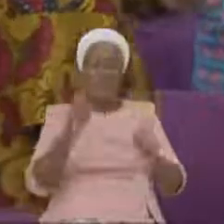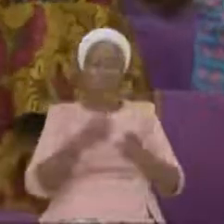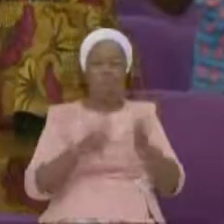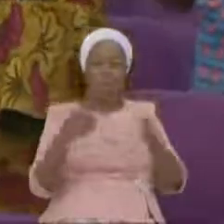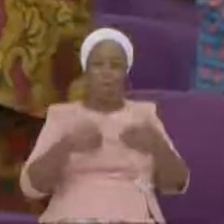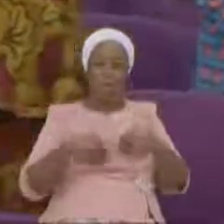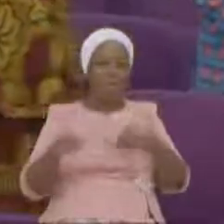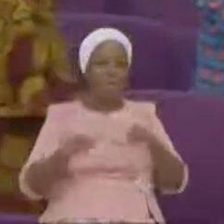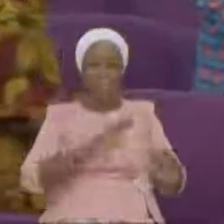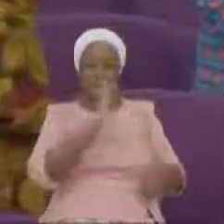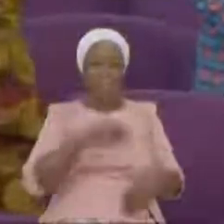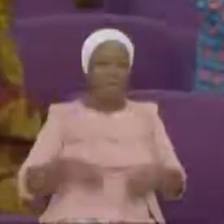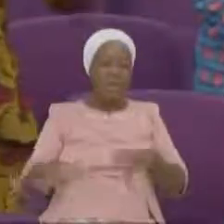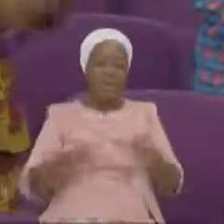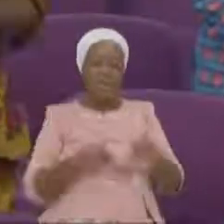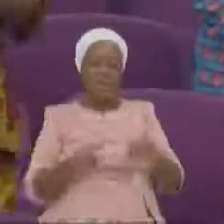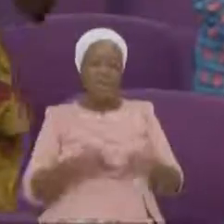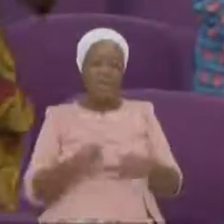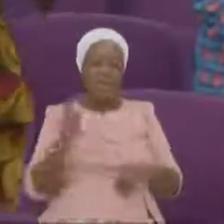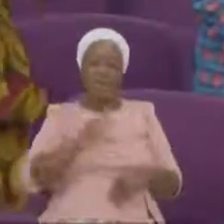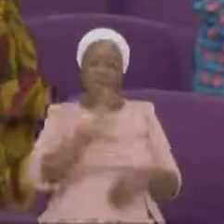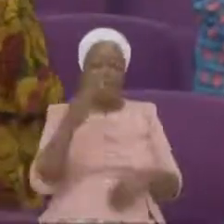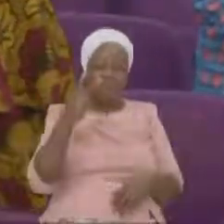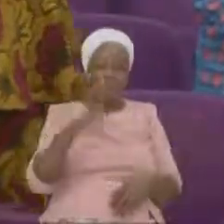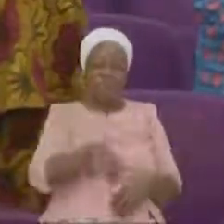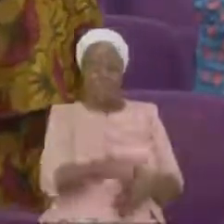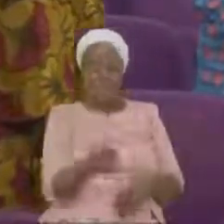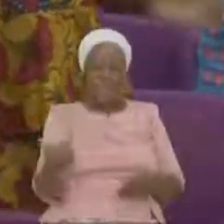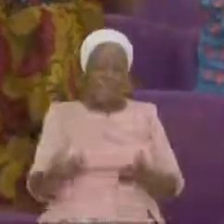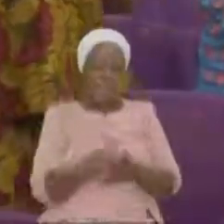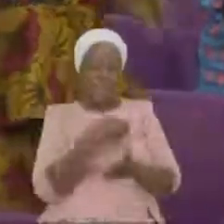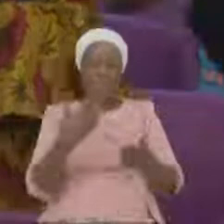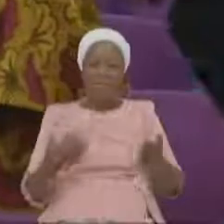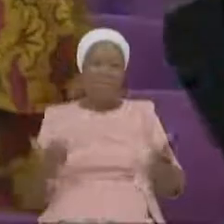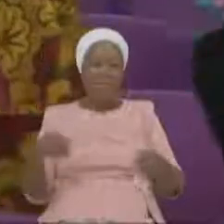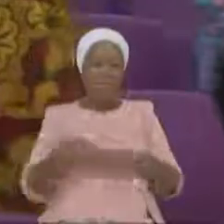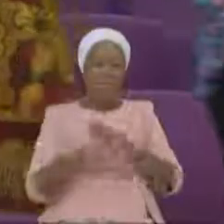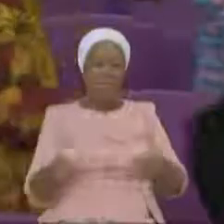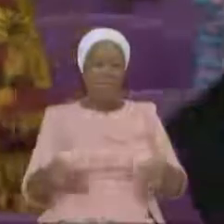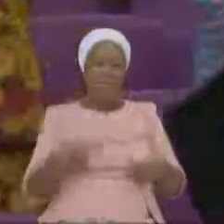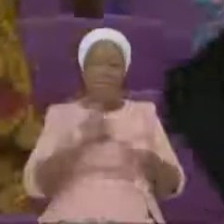never done, you'll never see any good, any new thing. But